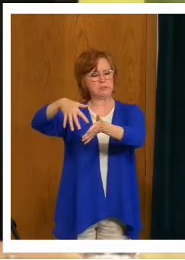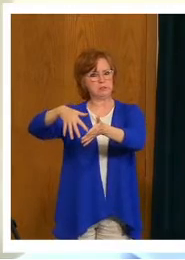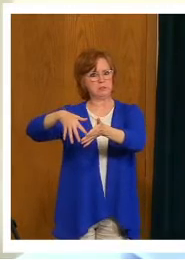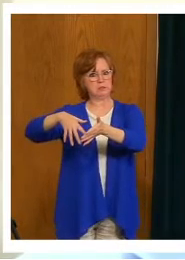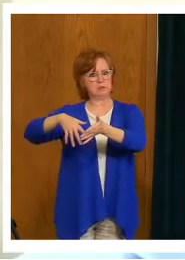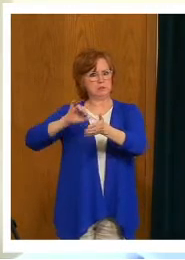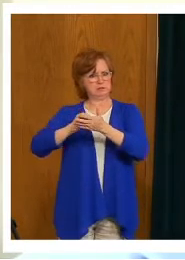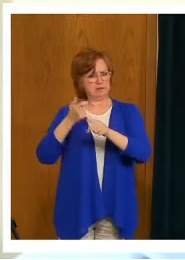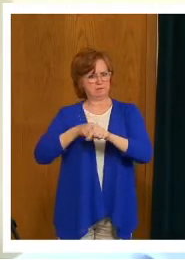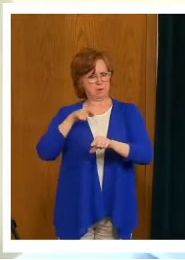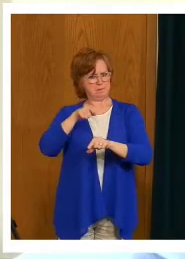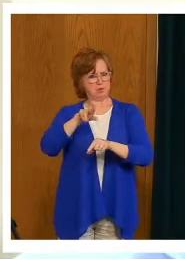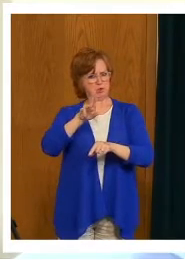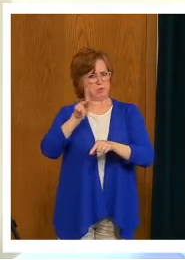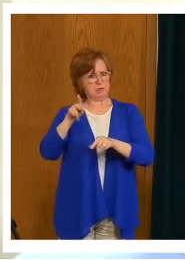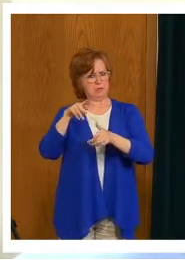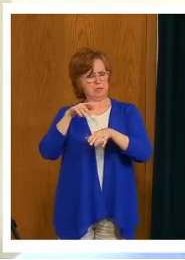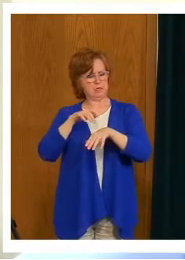So